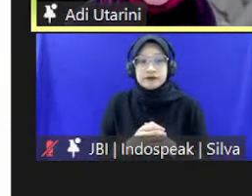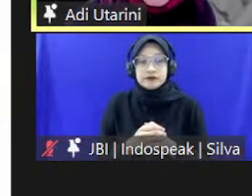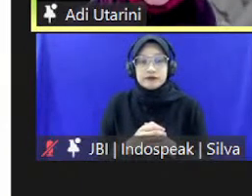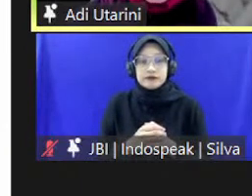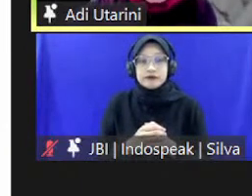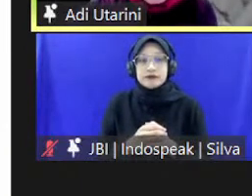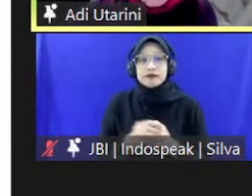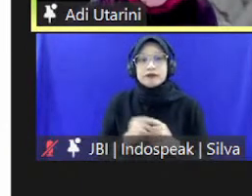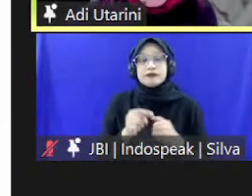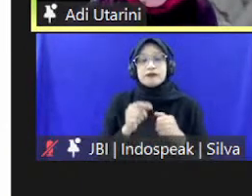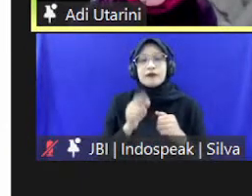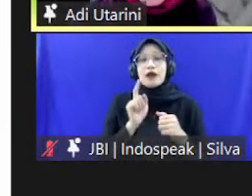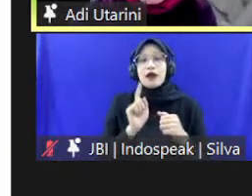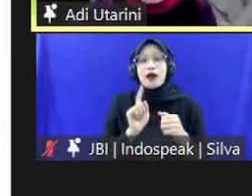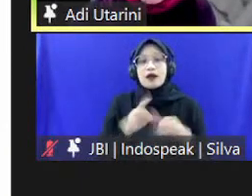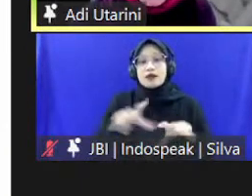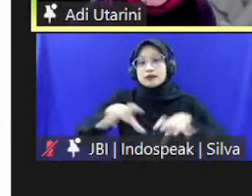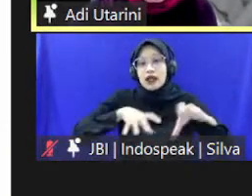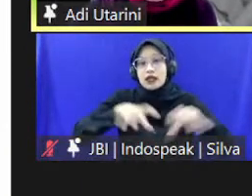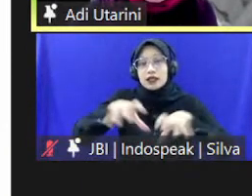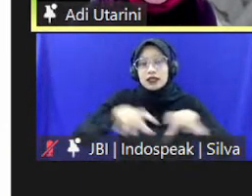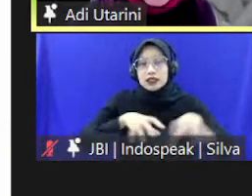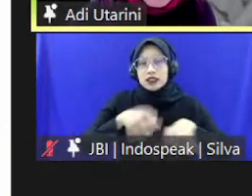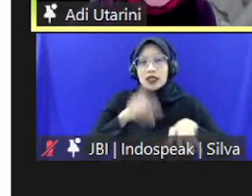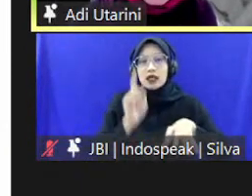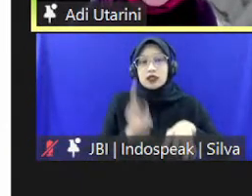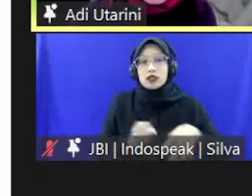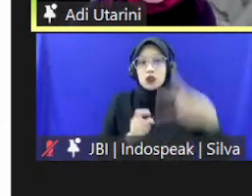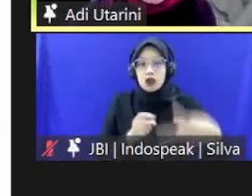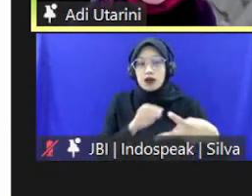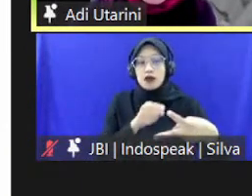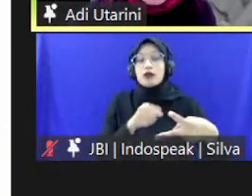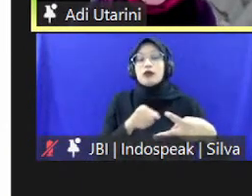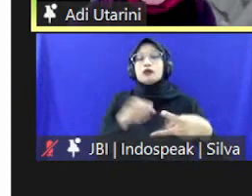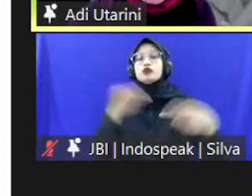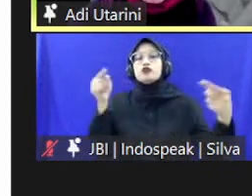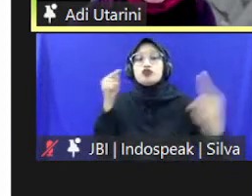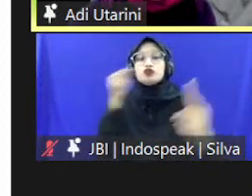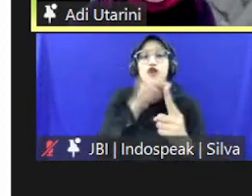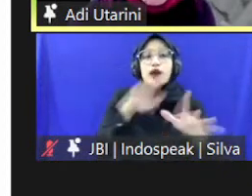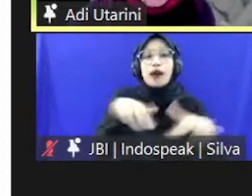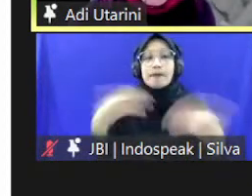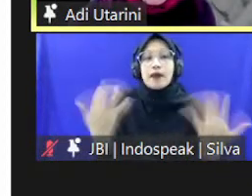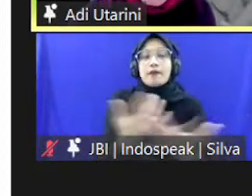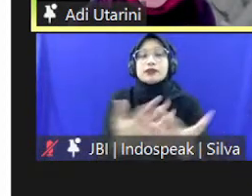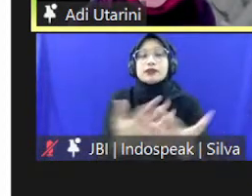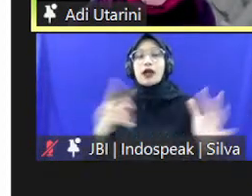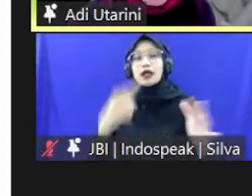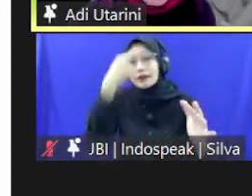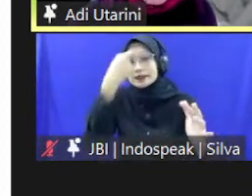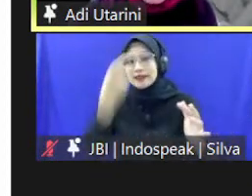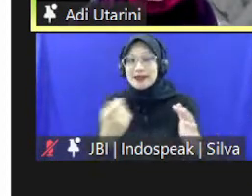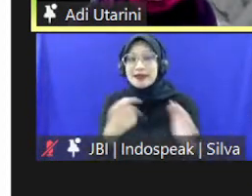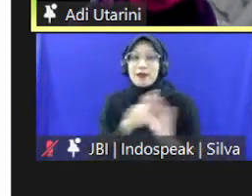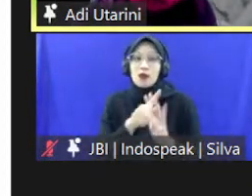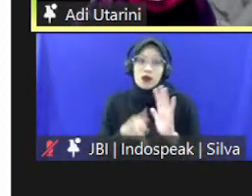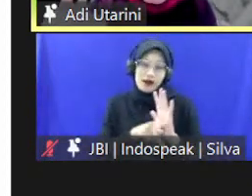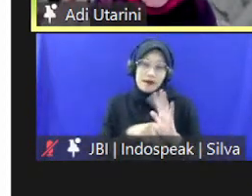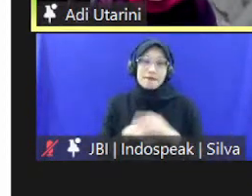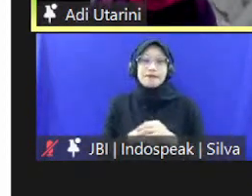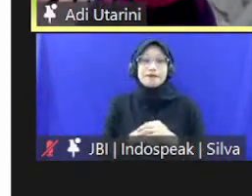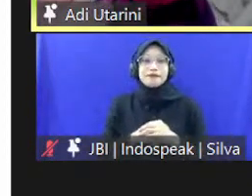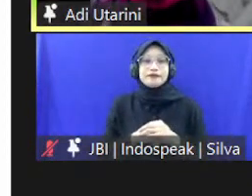A two-way strategy in building community trust was used. We aim to also bring